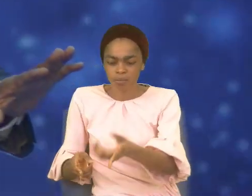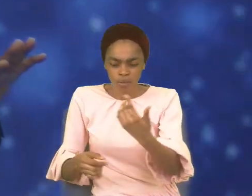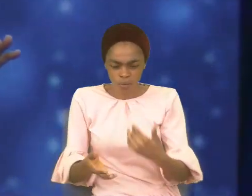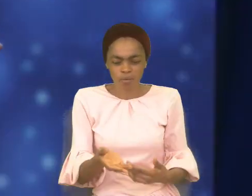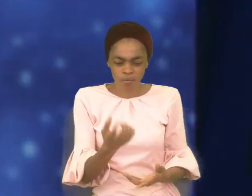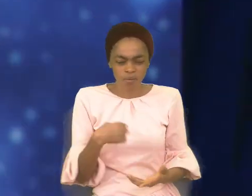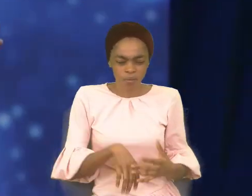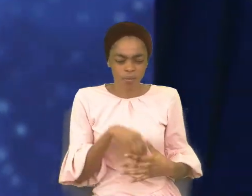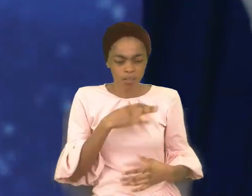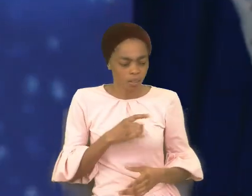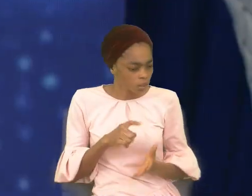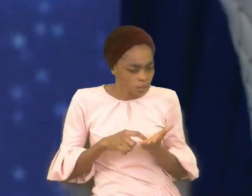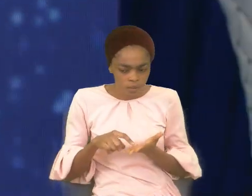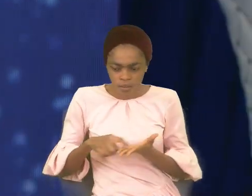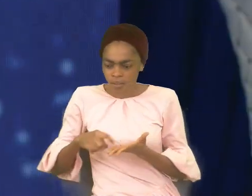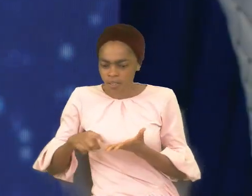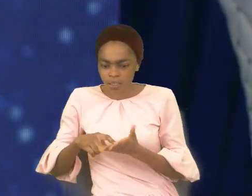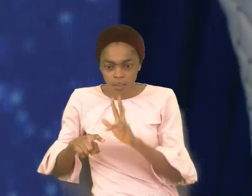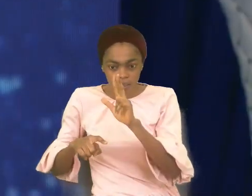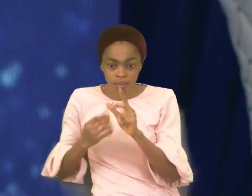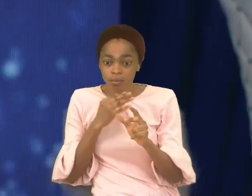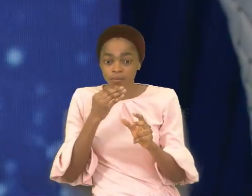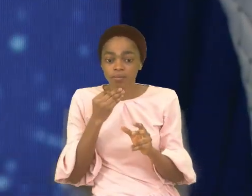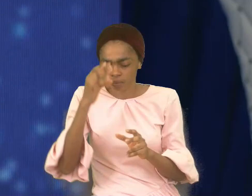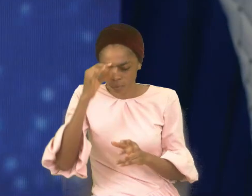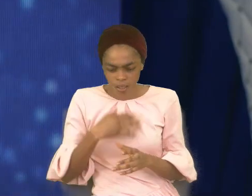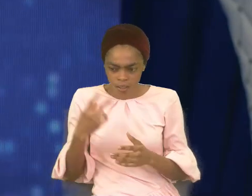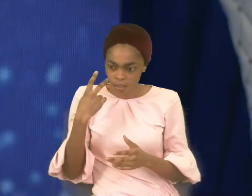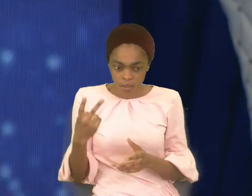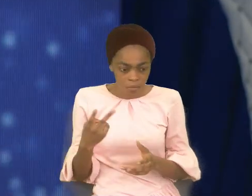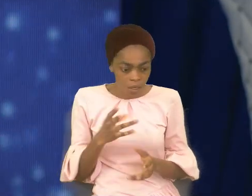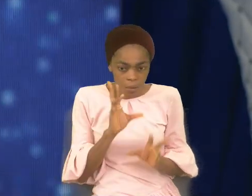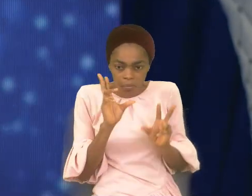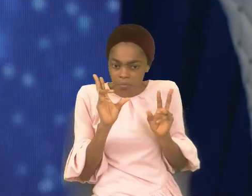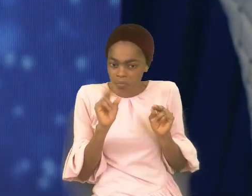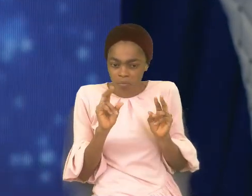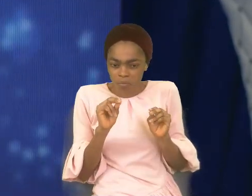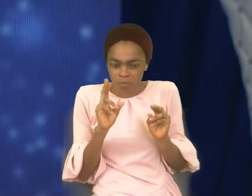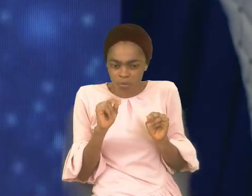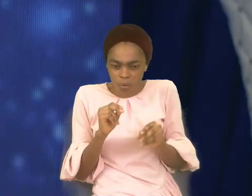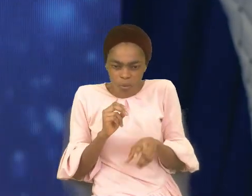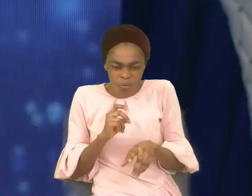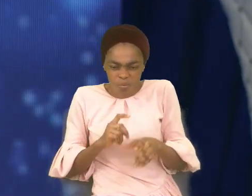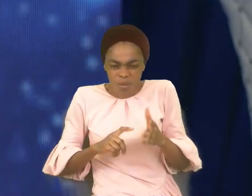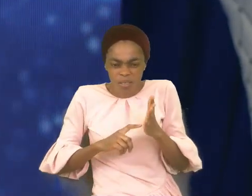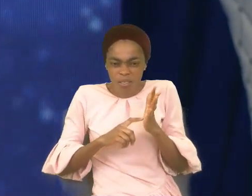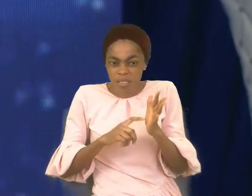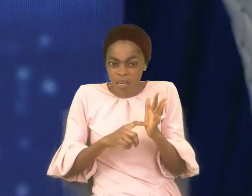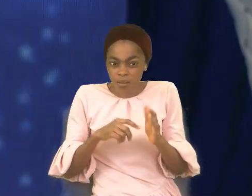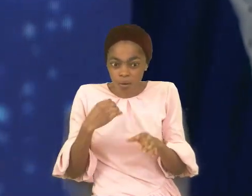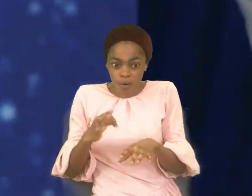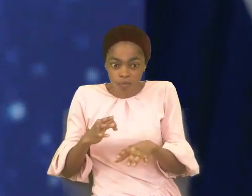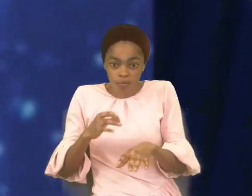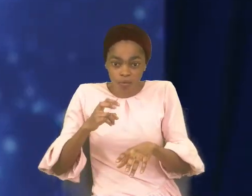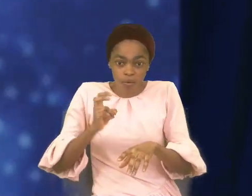that there was no sign of the fire of the fiery furnace upon them.